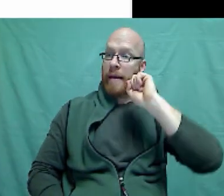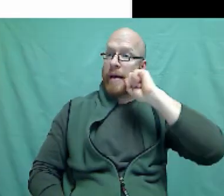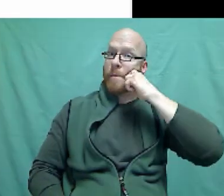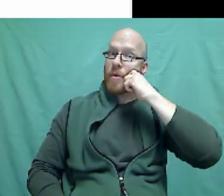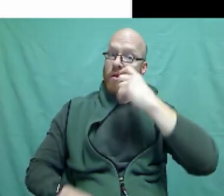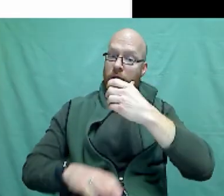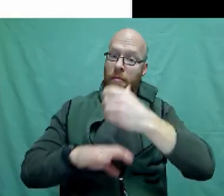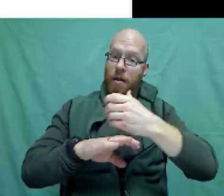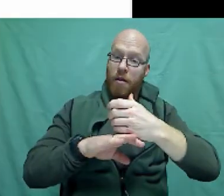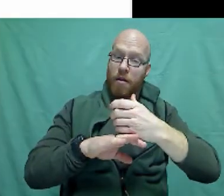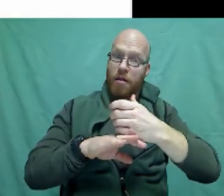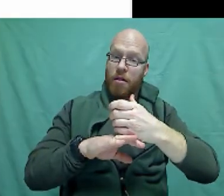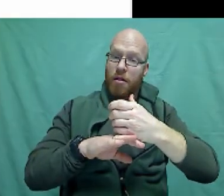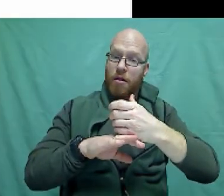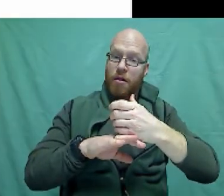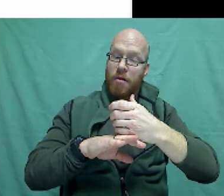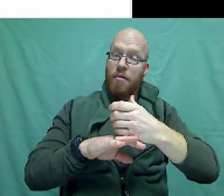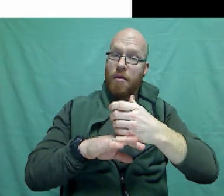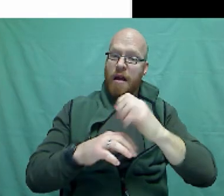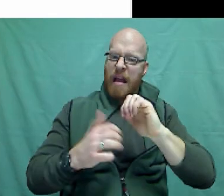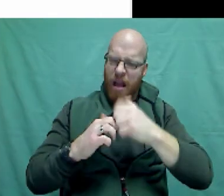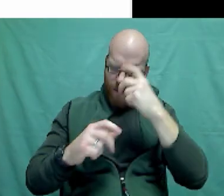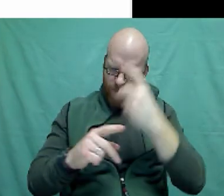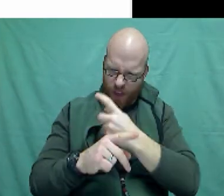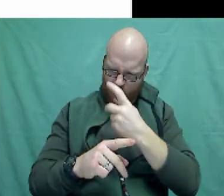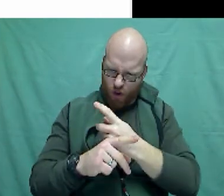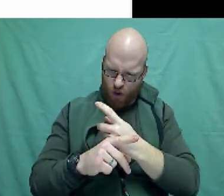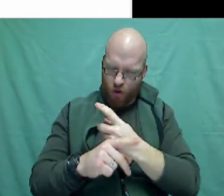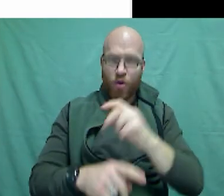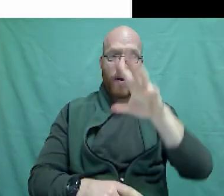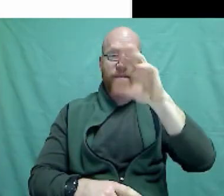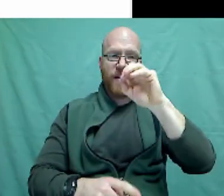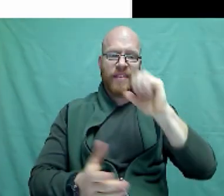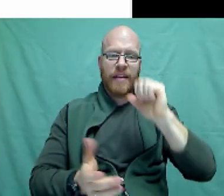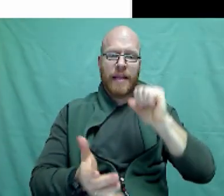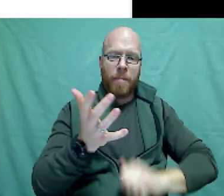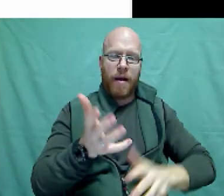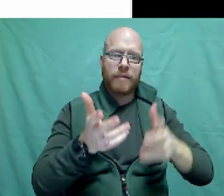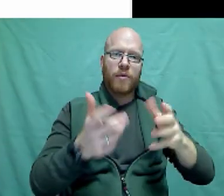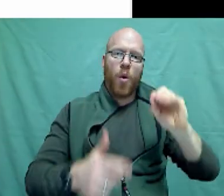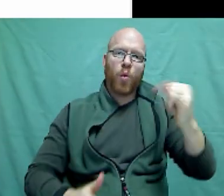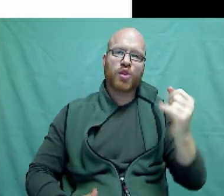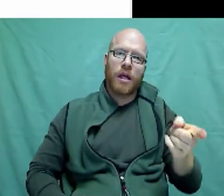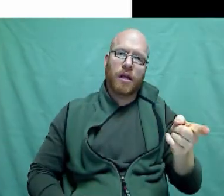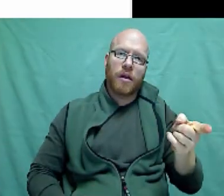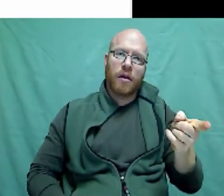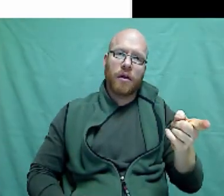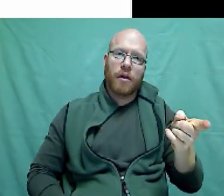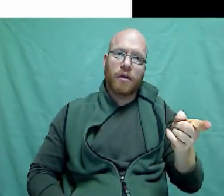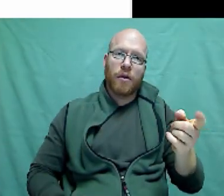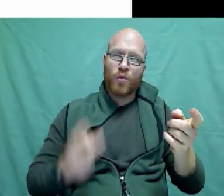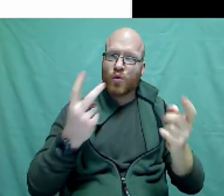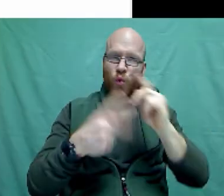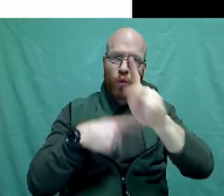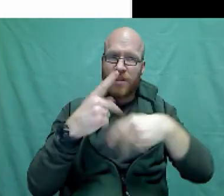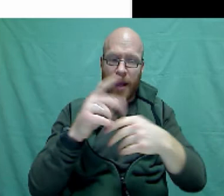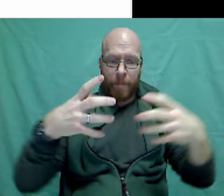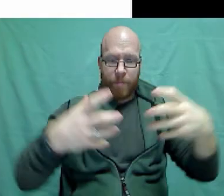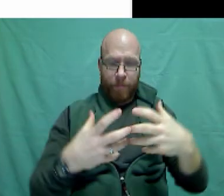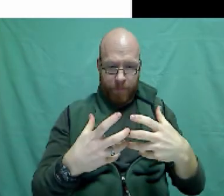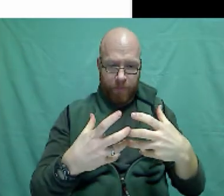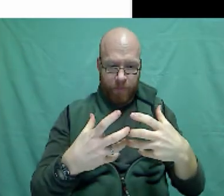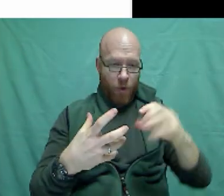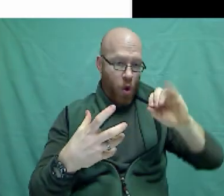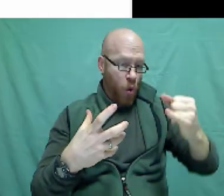so I'm saying apple juice, the number of apple juice bottles are equal to 50 minus the orange juice bottles. Two different